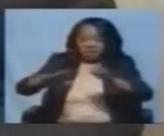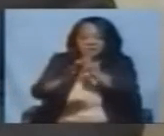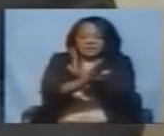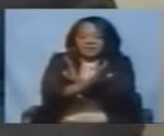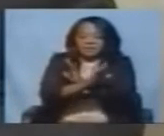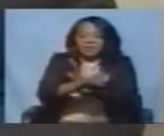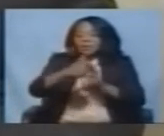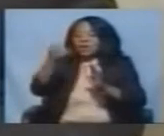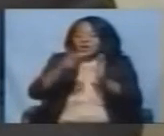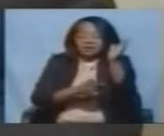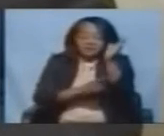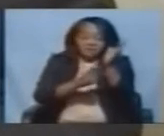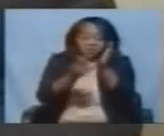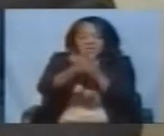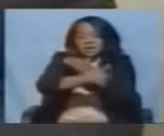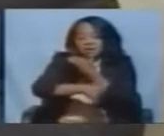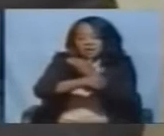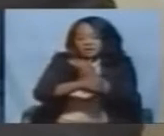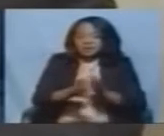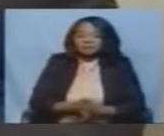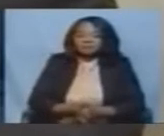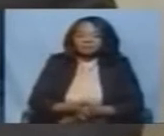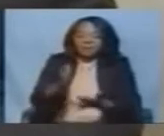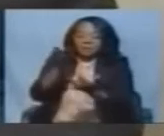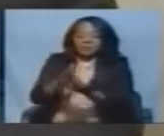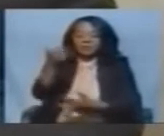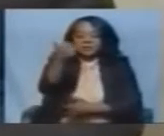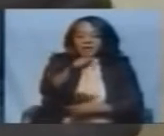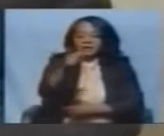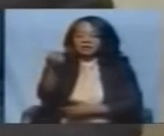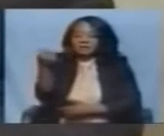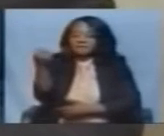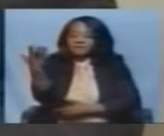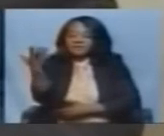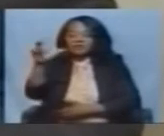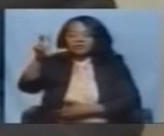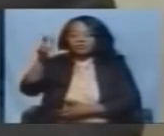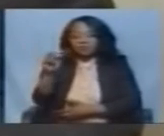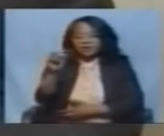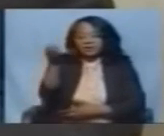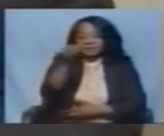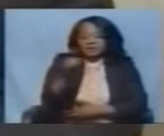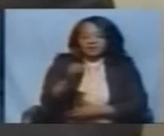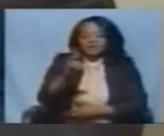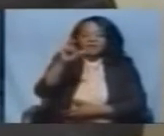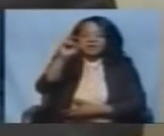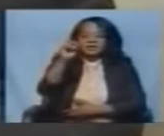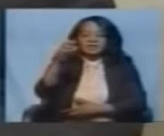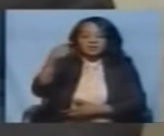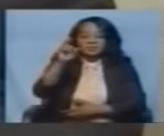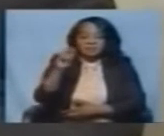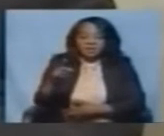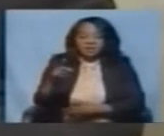for any developing country, is somewhere between 10, 15, 30% of the GDP controlled by